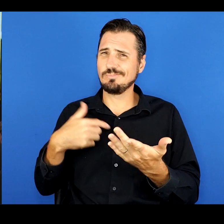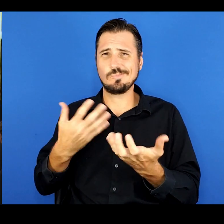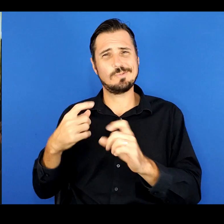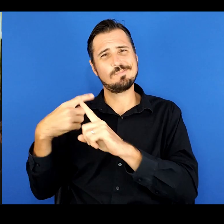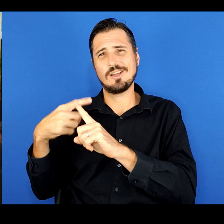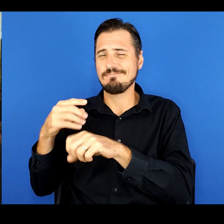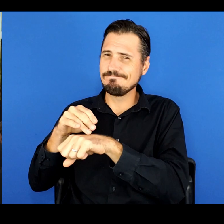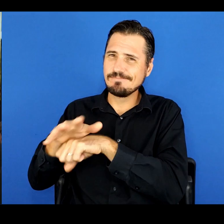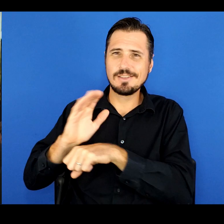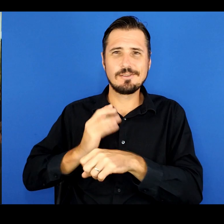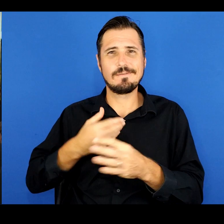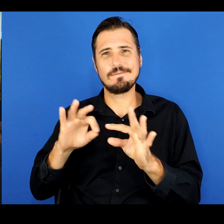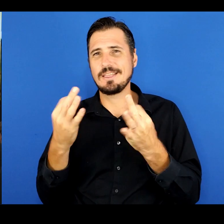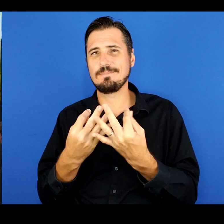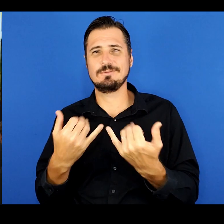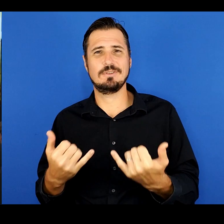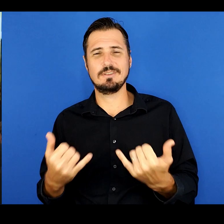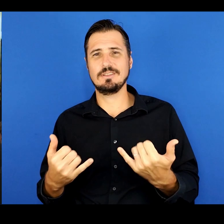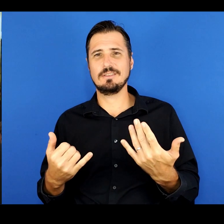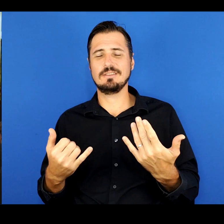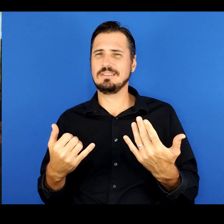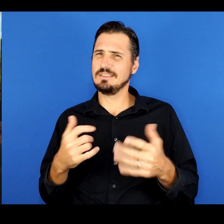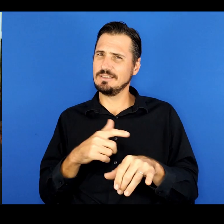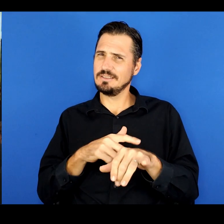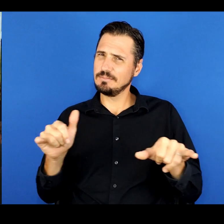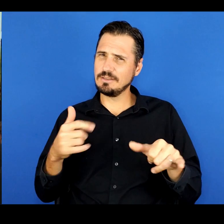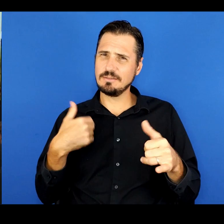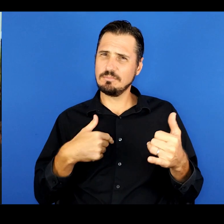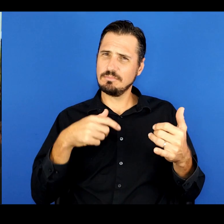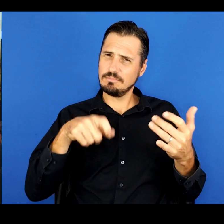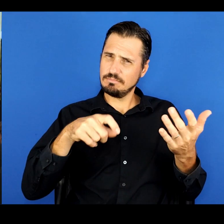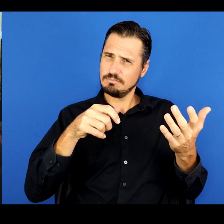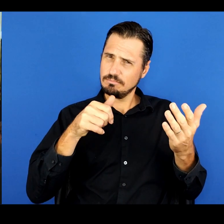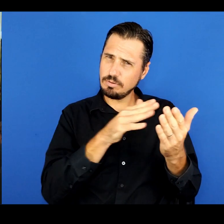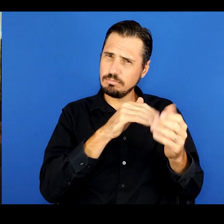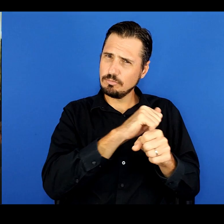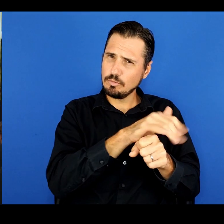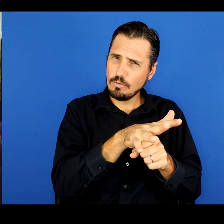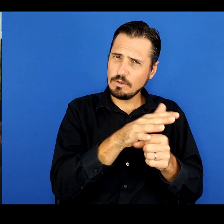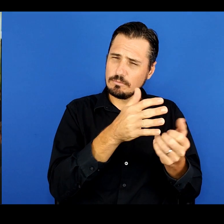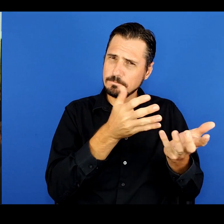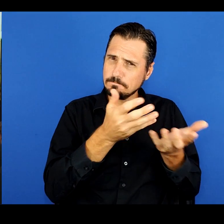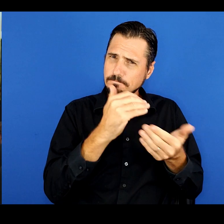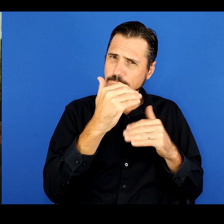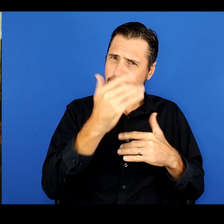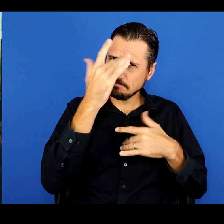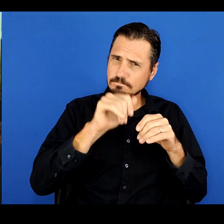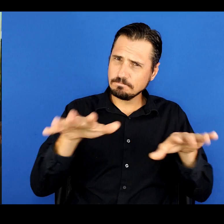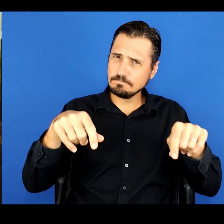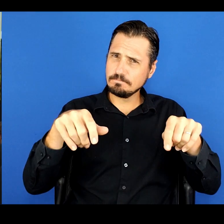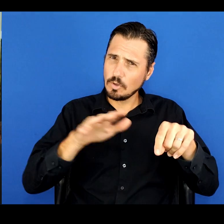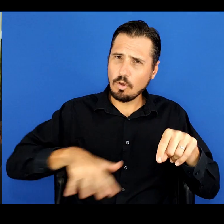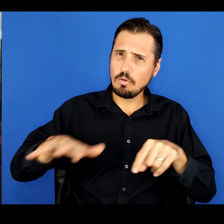families, especially during this time while we continue to manage the effect of the COVID-19 pandemic throughout